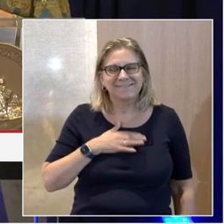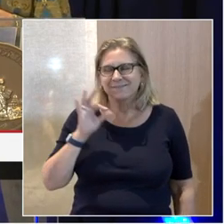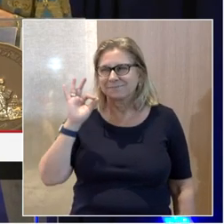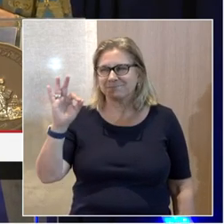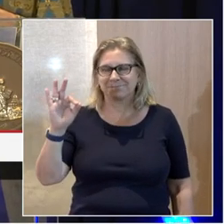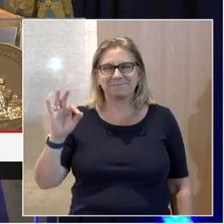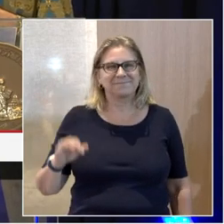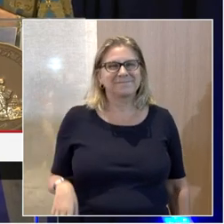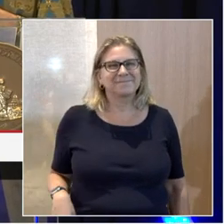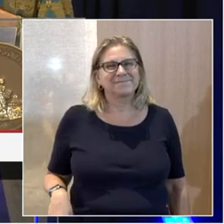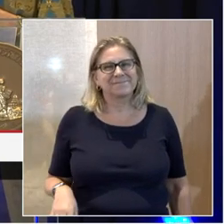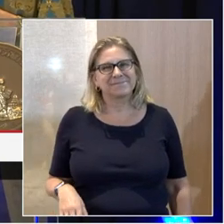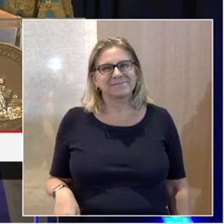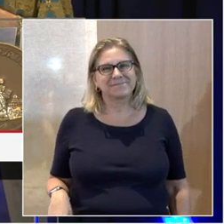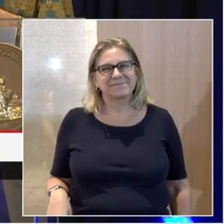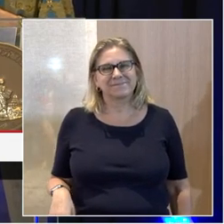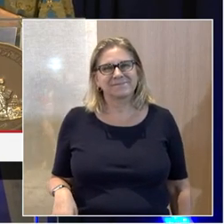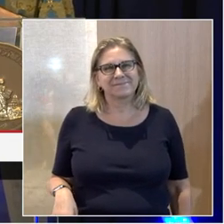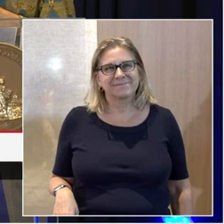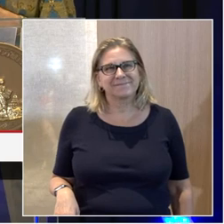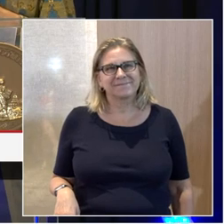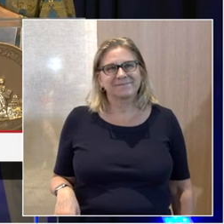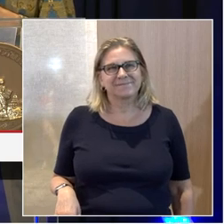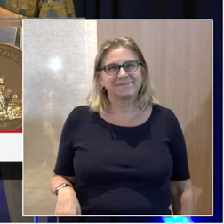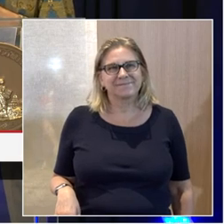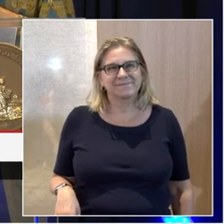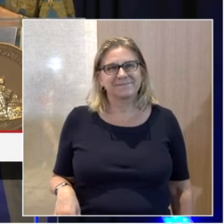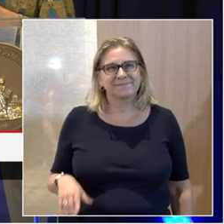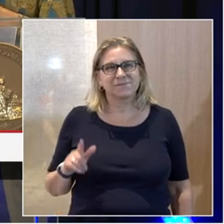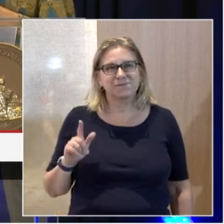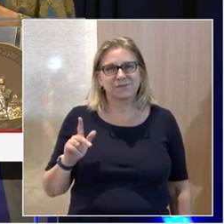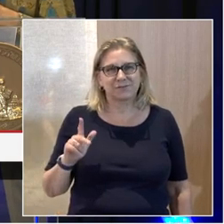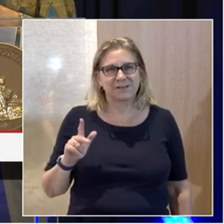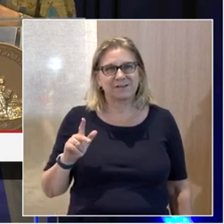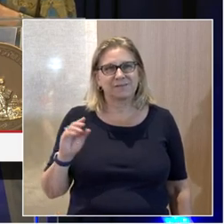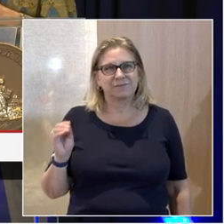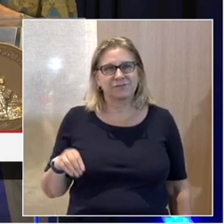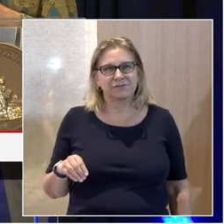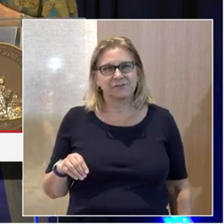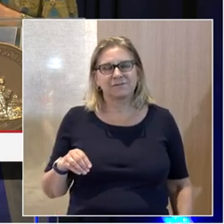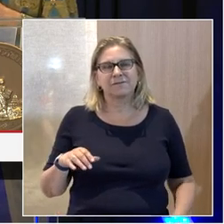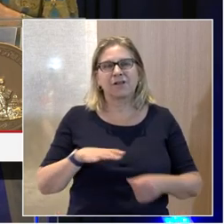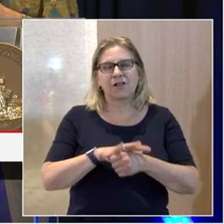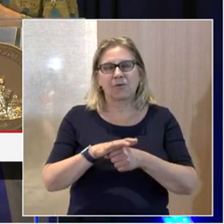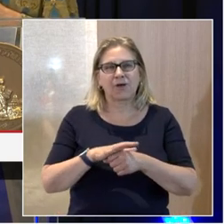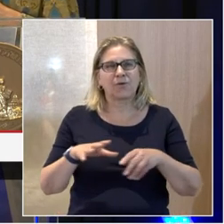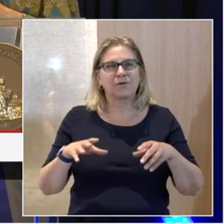two. 23% locally owned businesses and boutique shops,